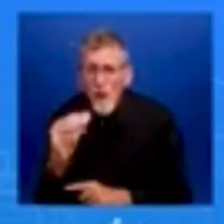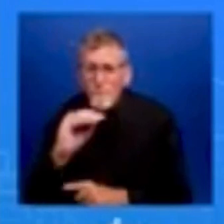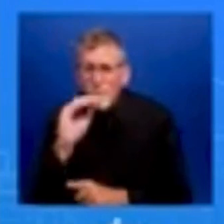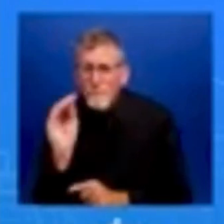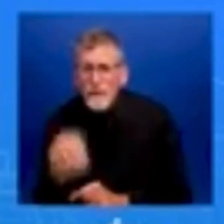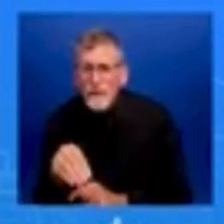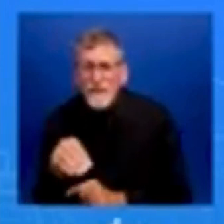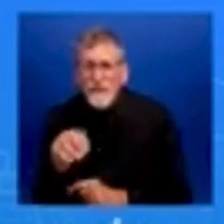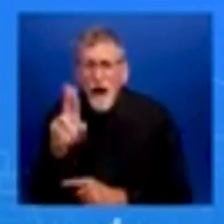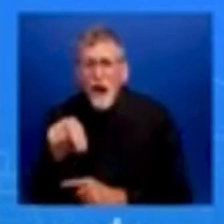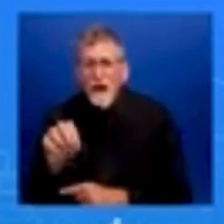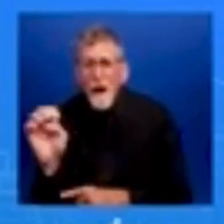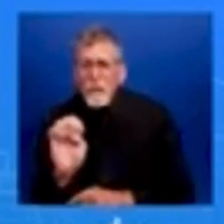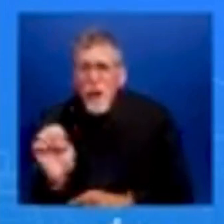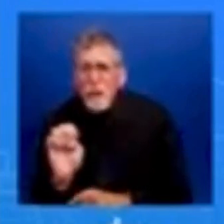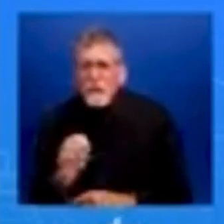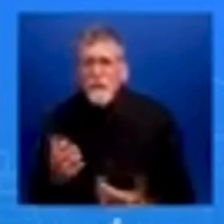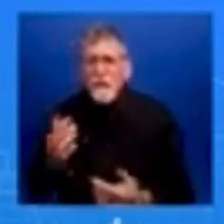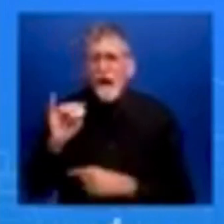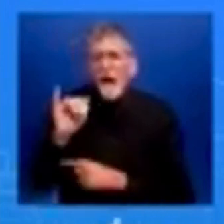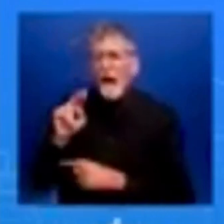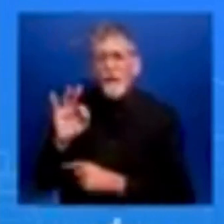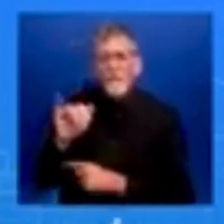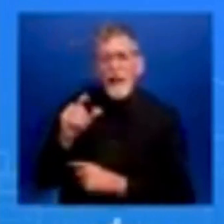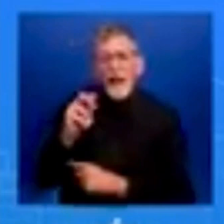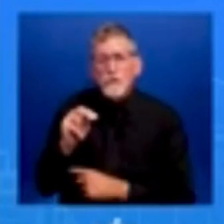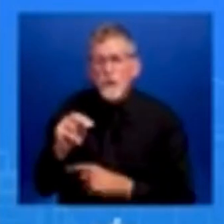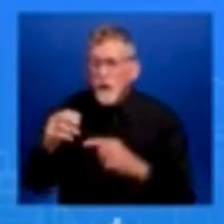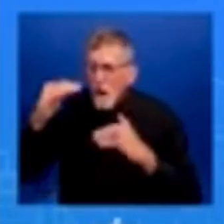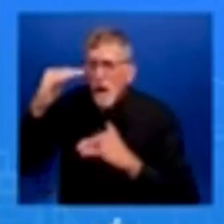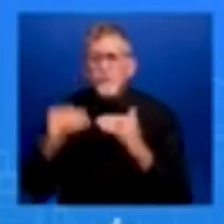we care about. If we are continuing to deliver for the